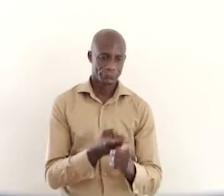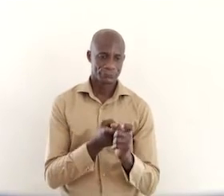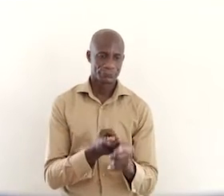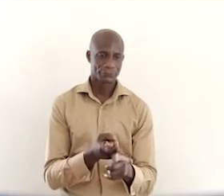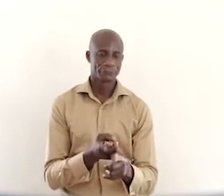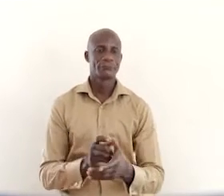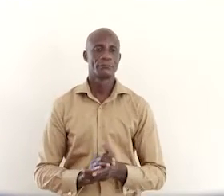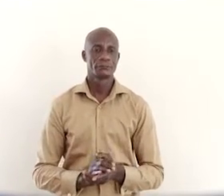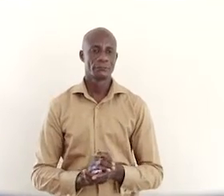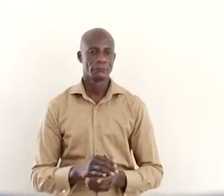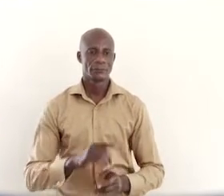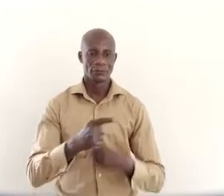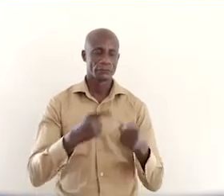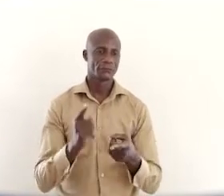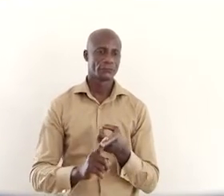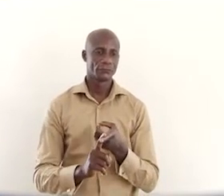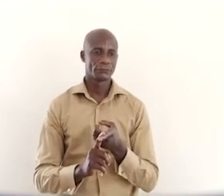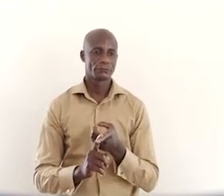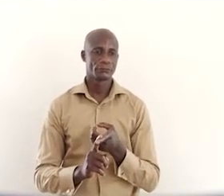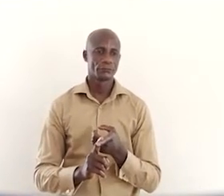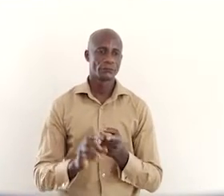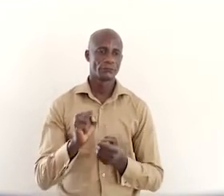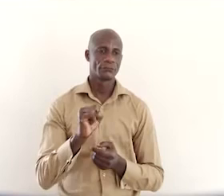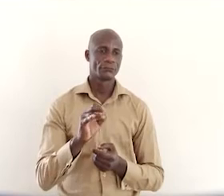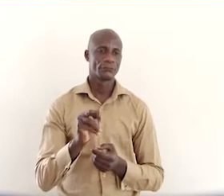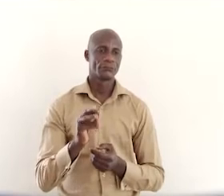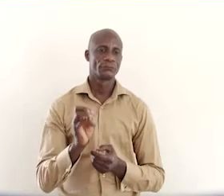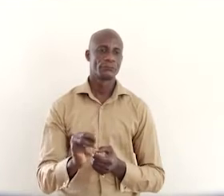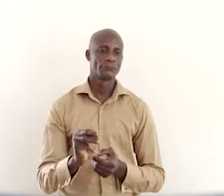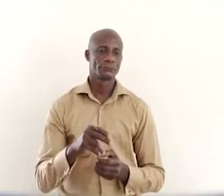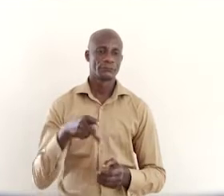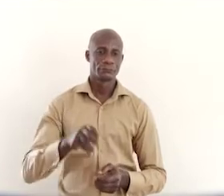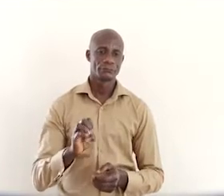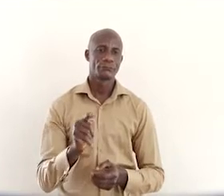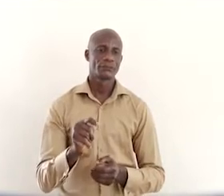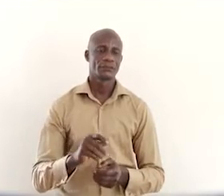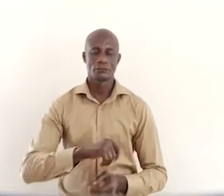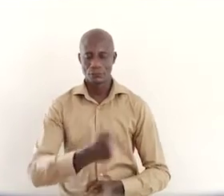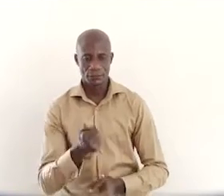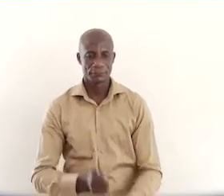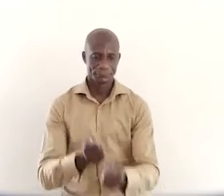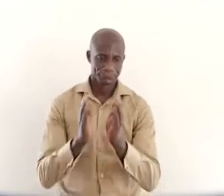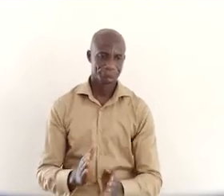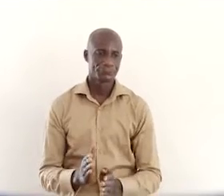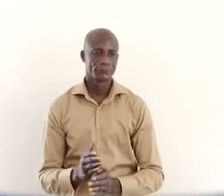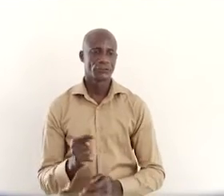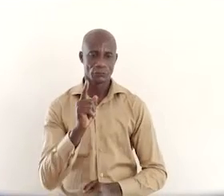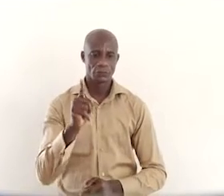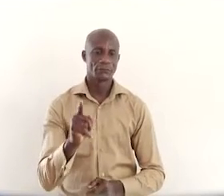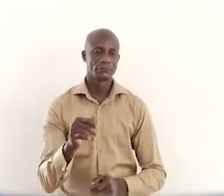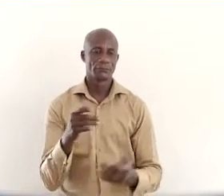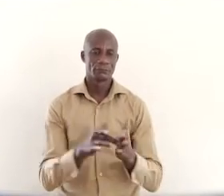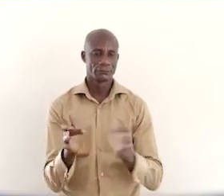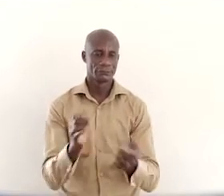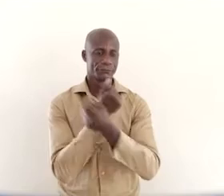So she ran and went unto Simon Peter and the other disciple, the one